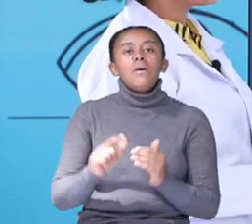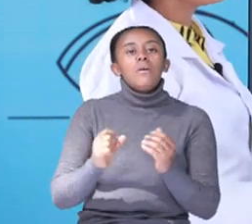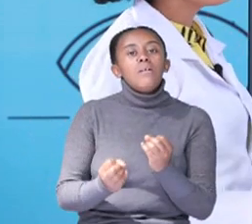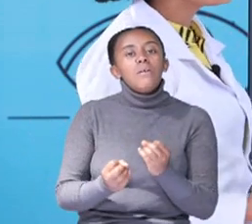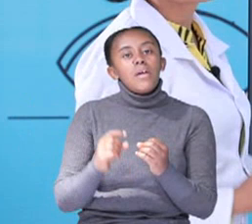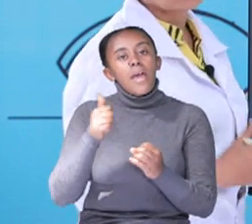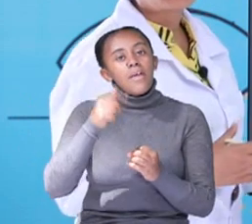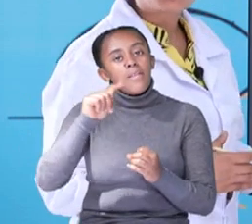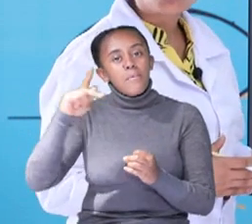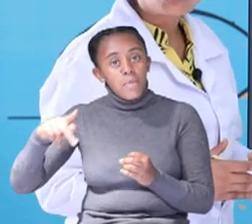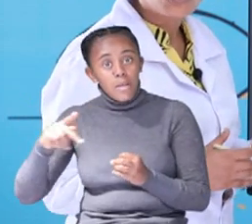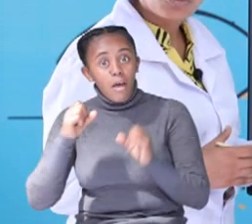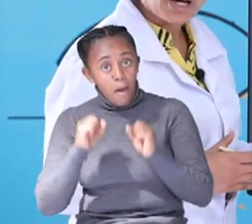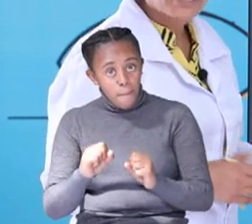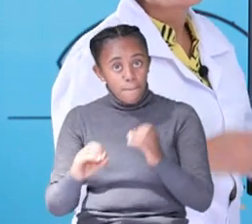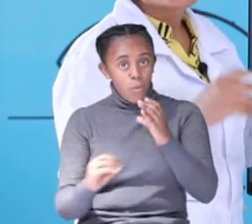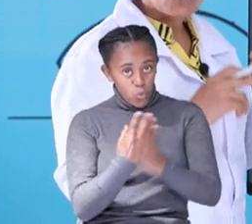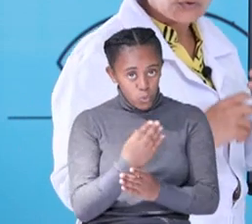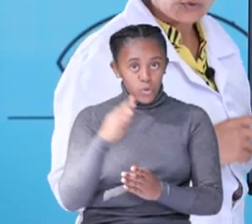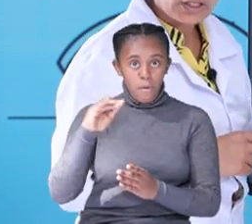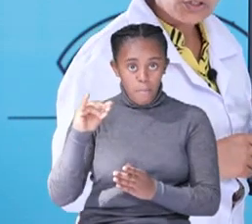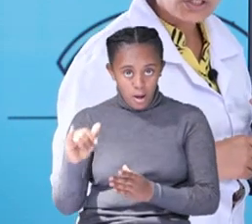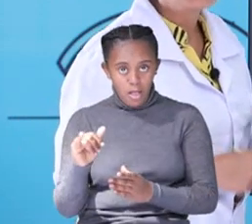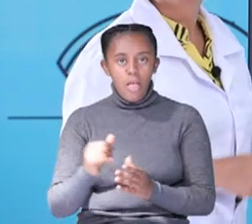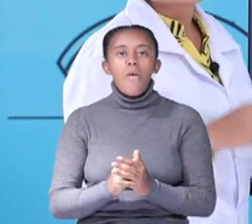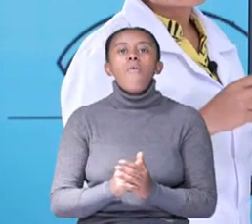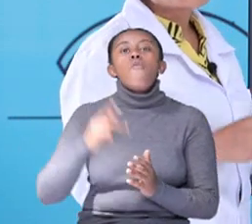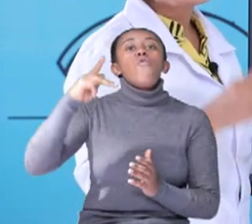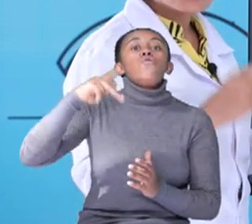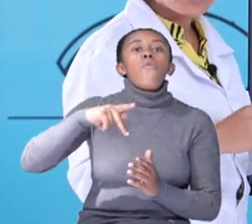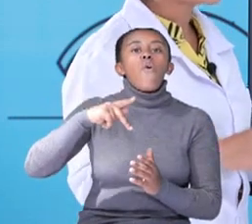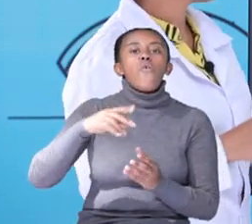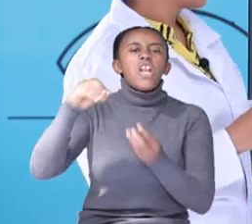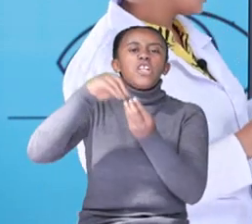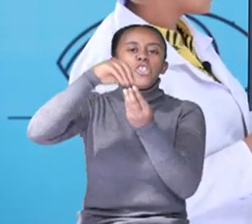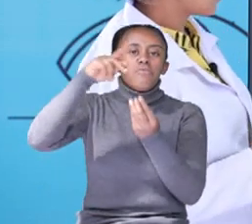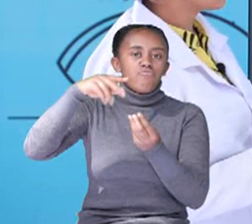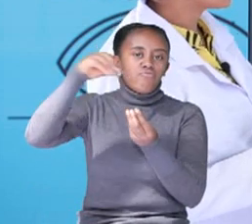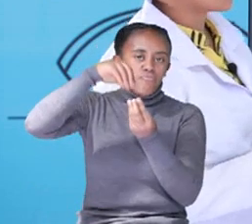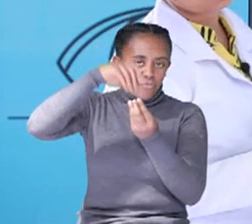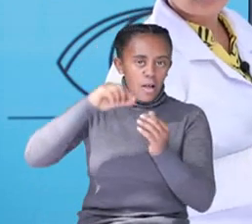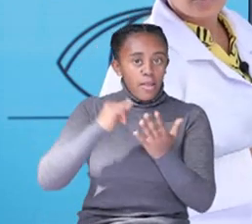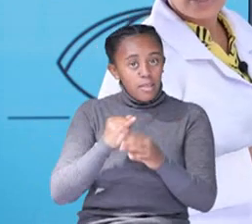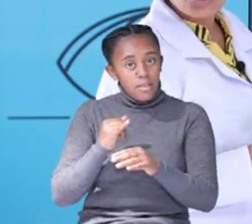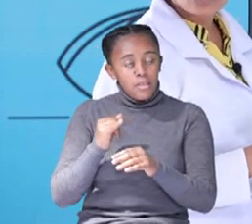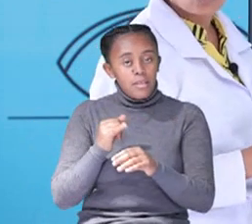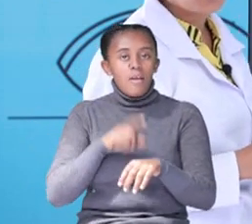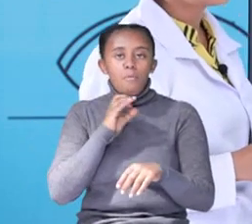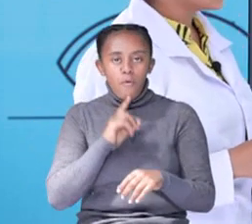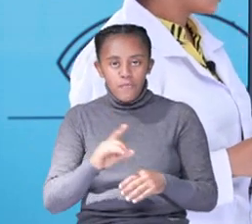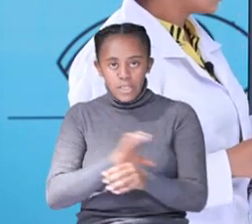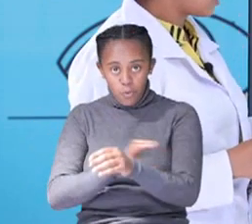Therefore, ATP can be produced by phosphorylation in cells at the time of cellular